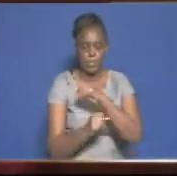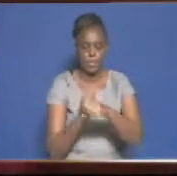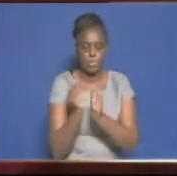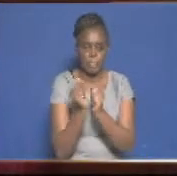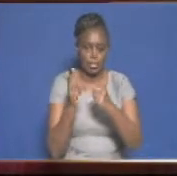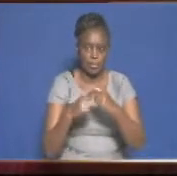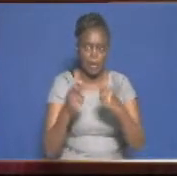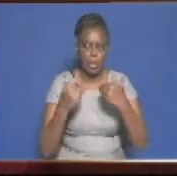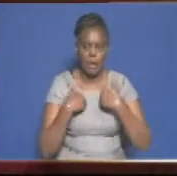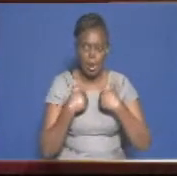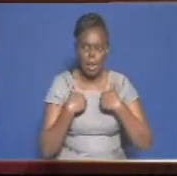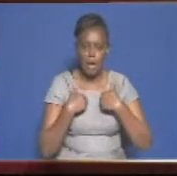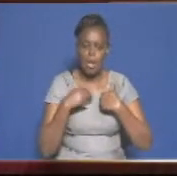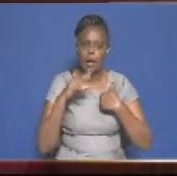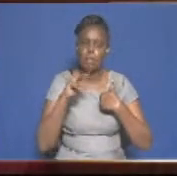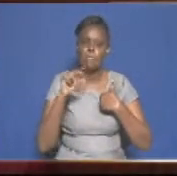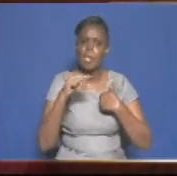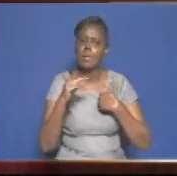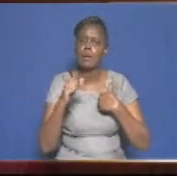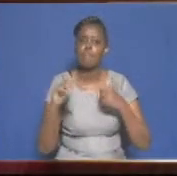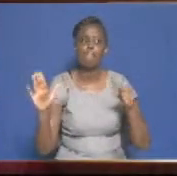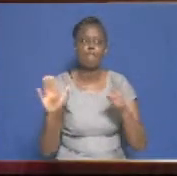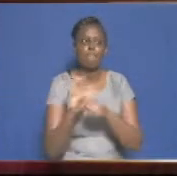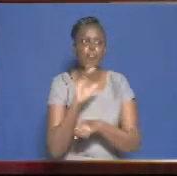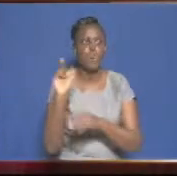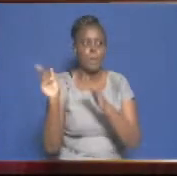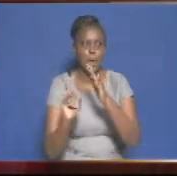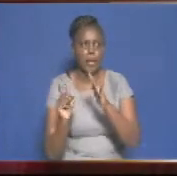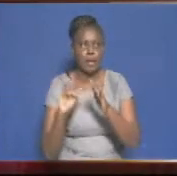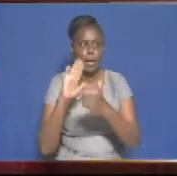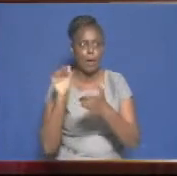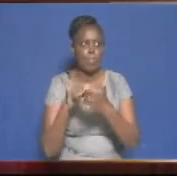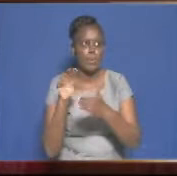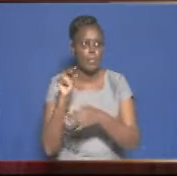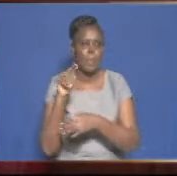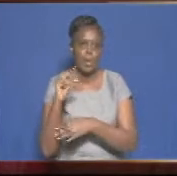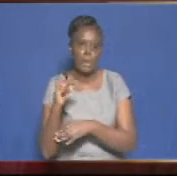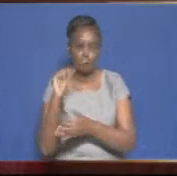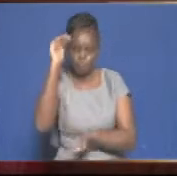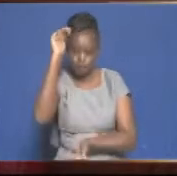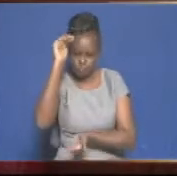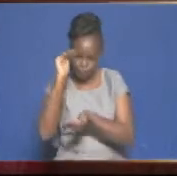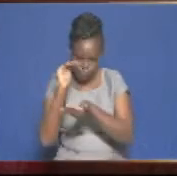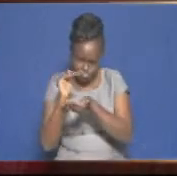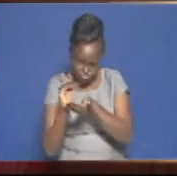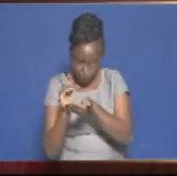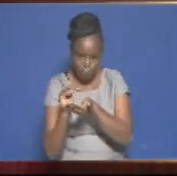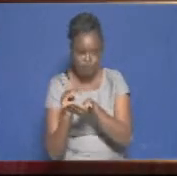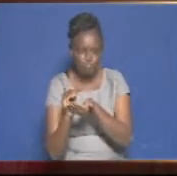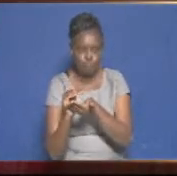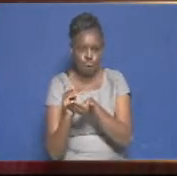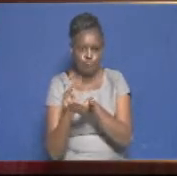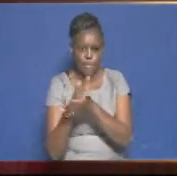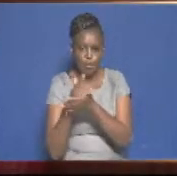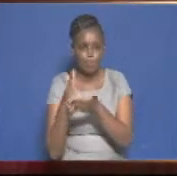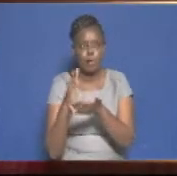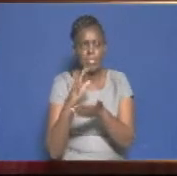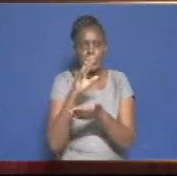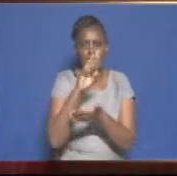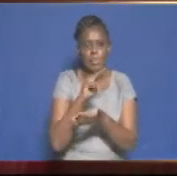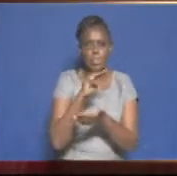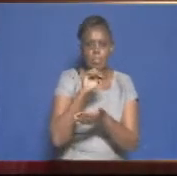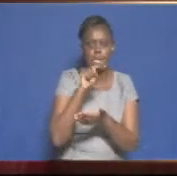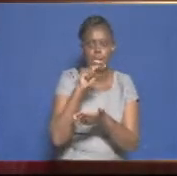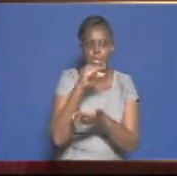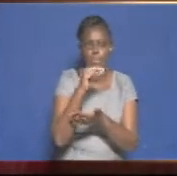mining had a full-fledged Ministry of Mining, Mr. Speaker. It was reduced to a state department in mining.